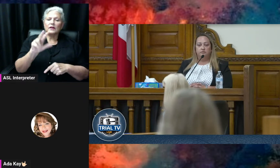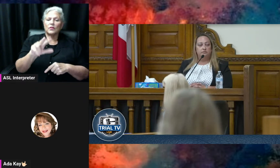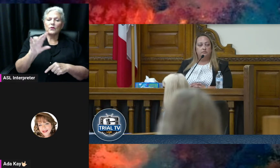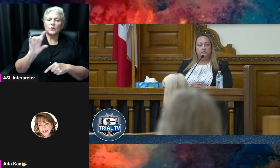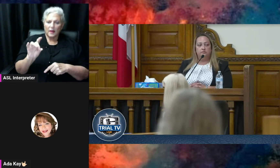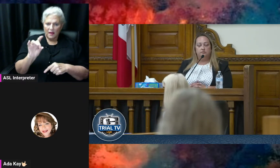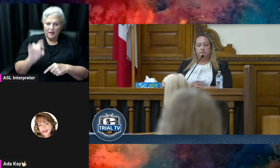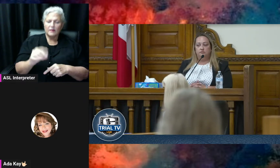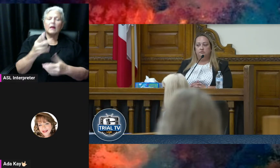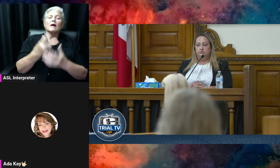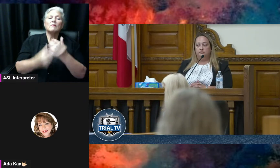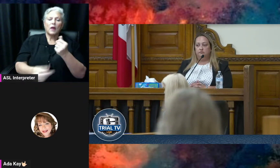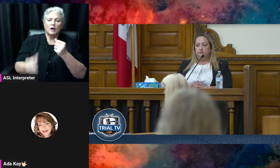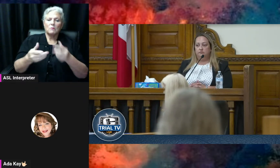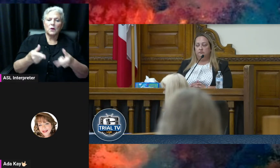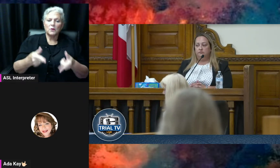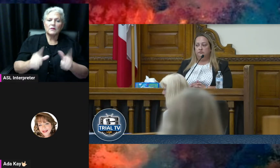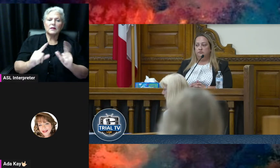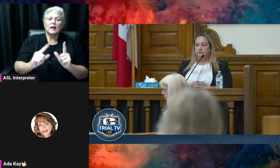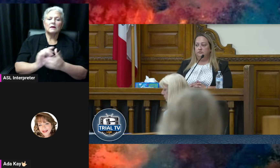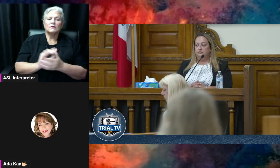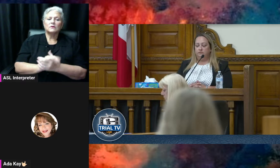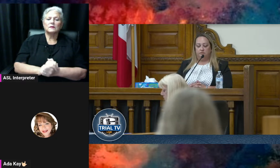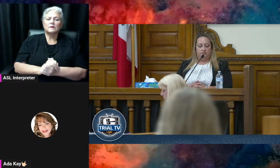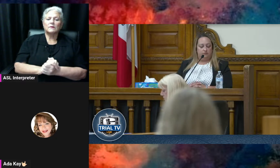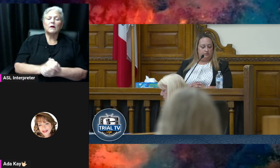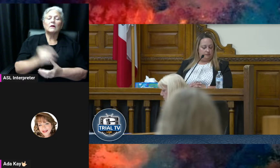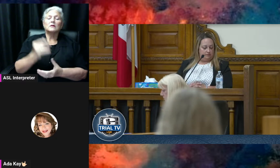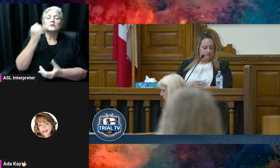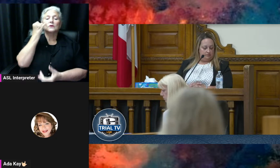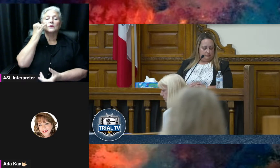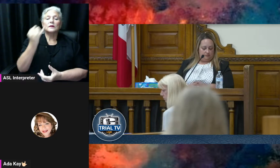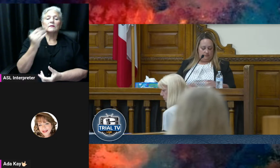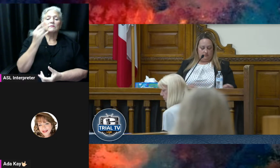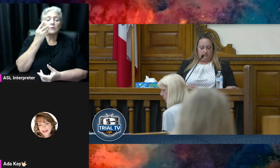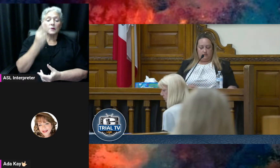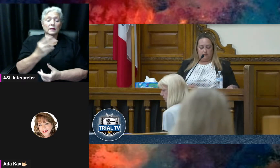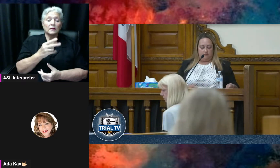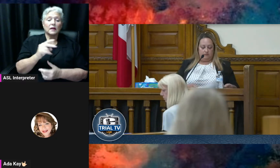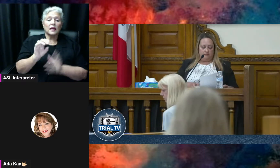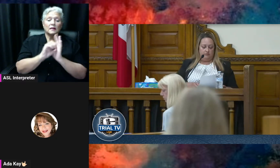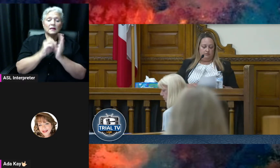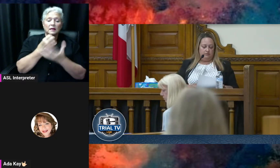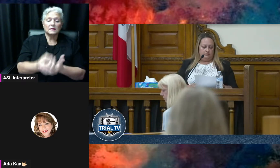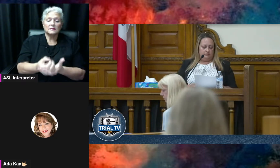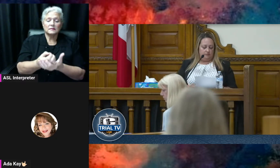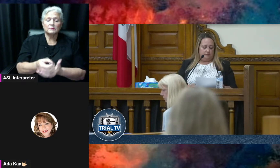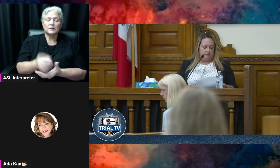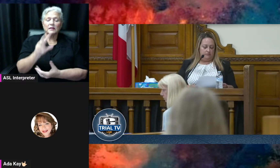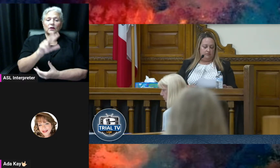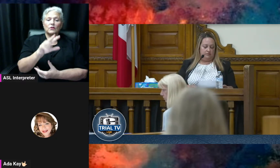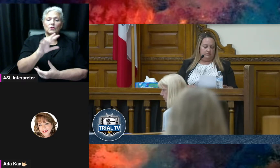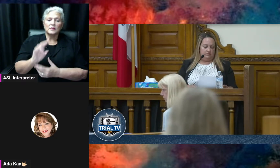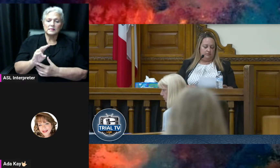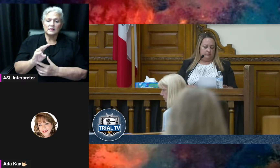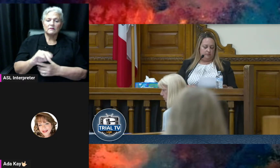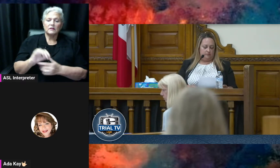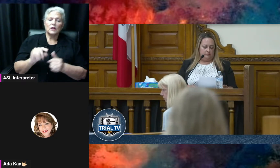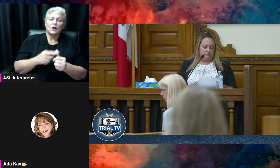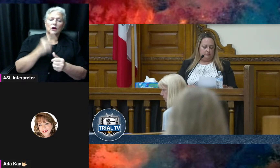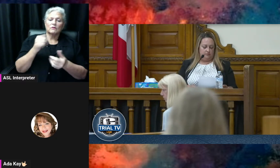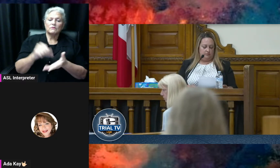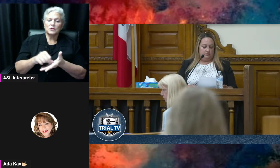are both admitted. So if we look at Exhibit 37, on the first page, there's a